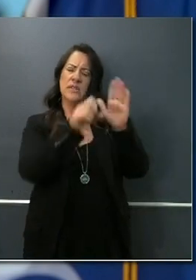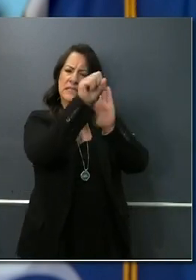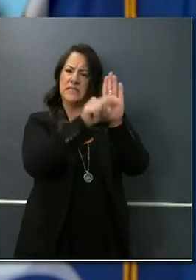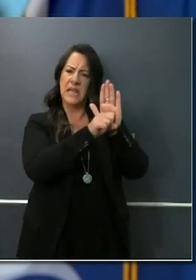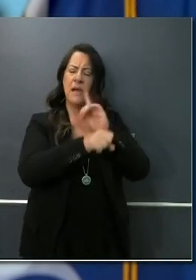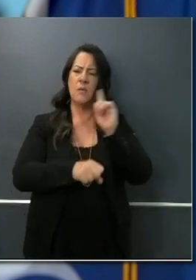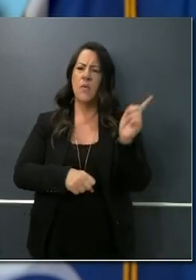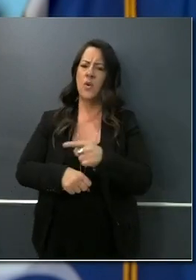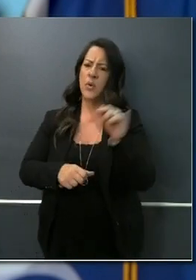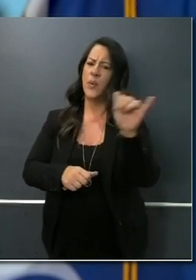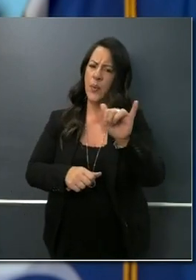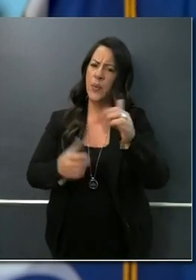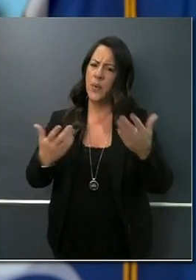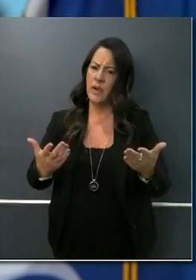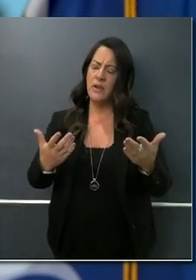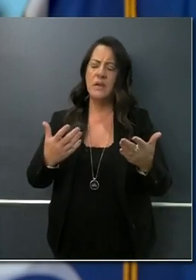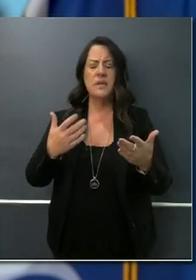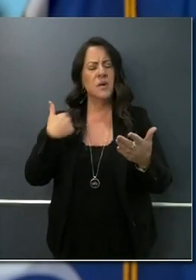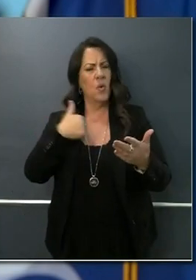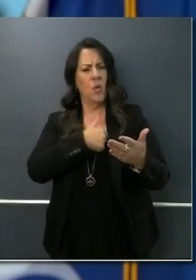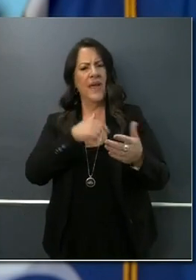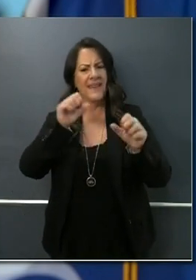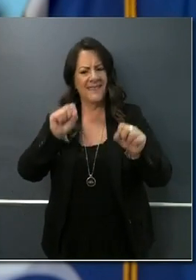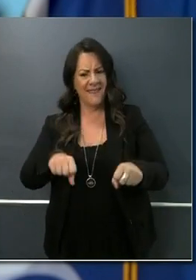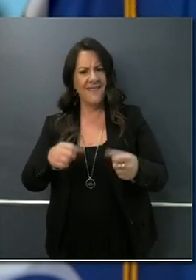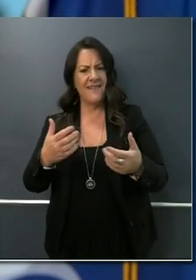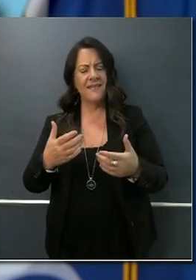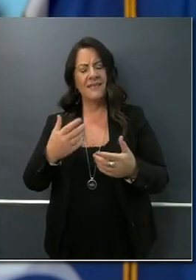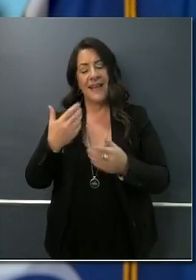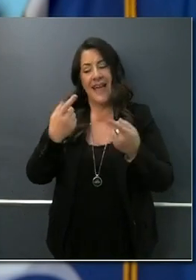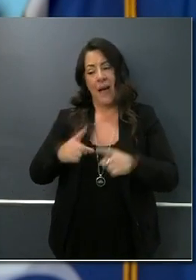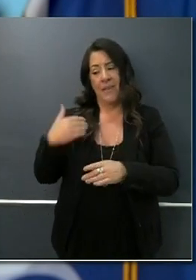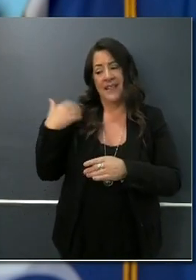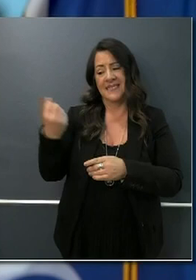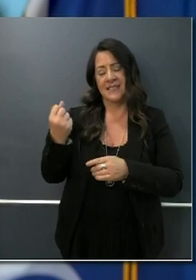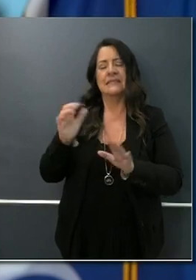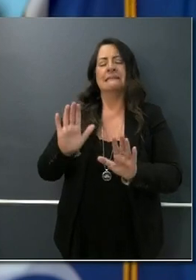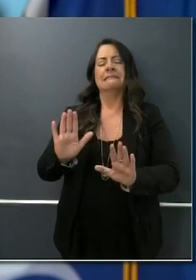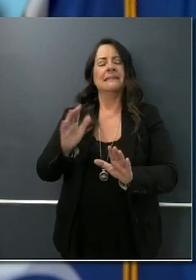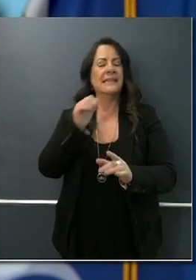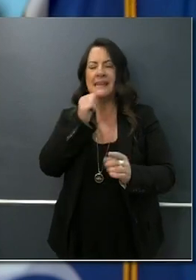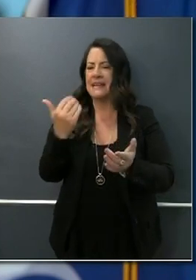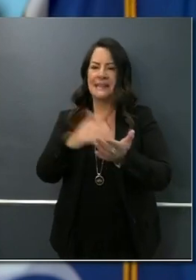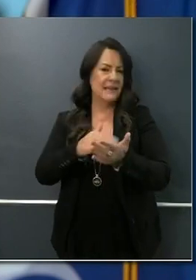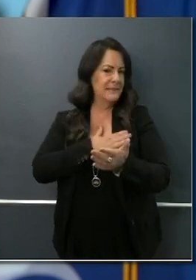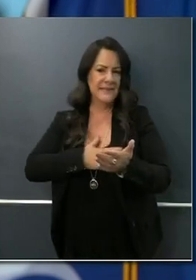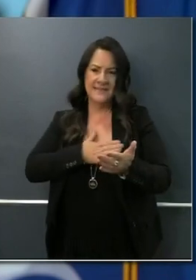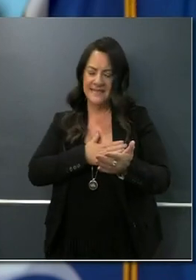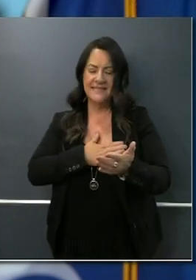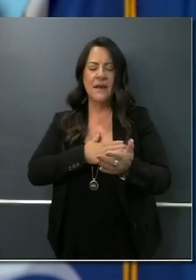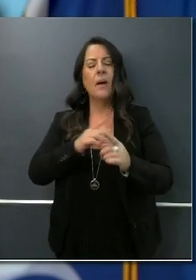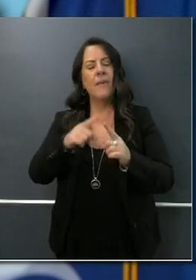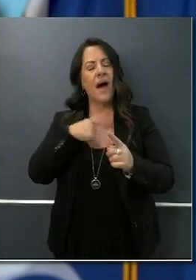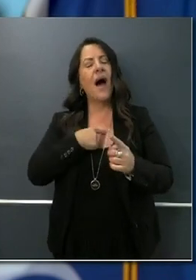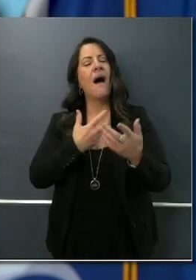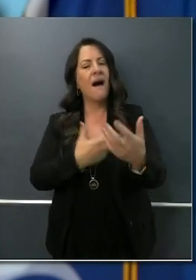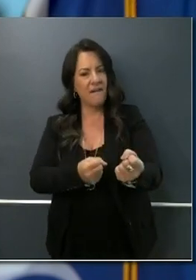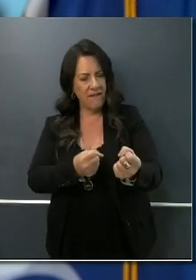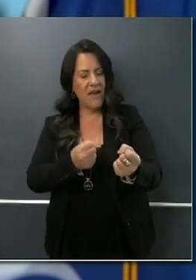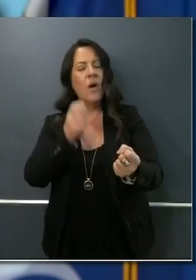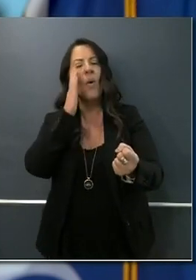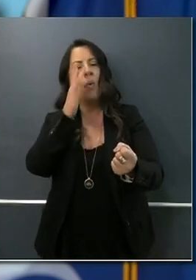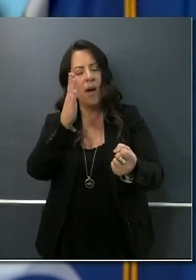to do to improve upon Saturday in particular, but I'm confident that we can do so, and again, look forward